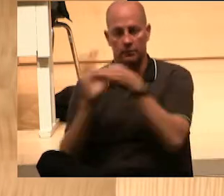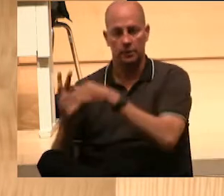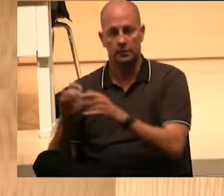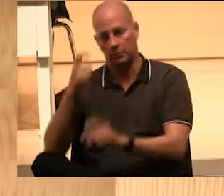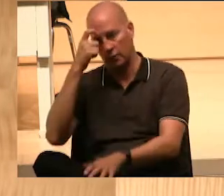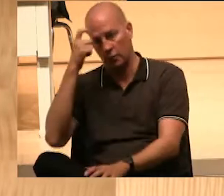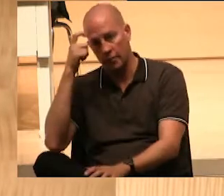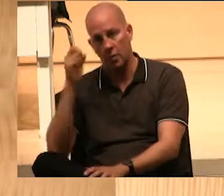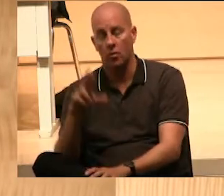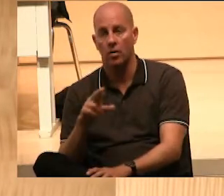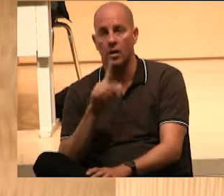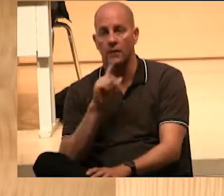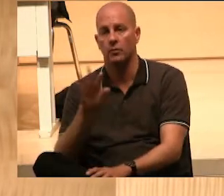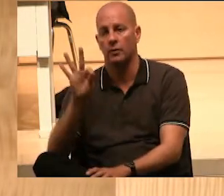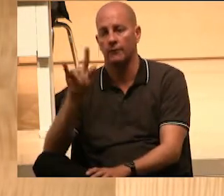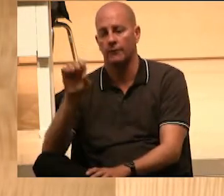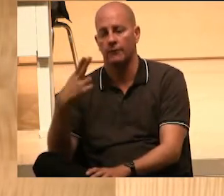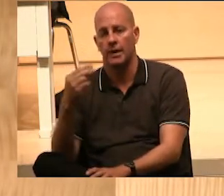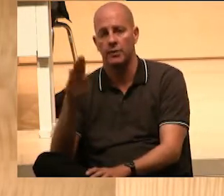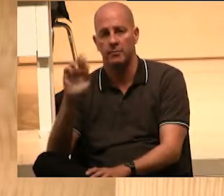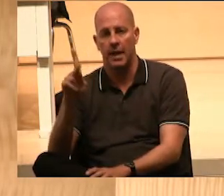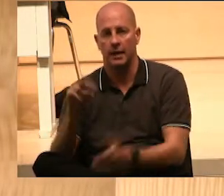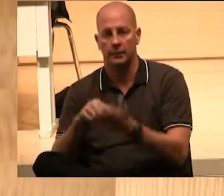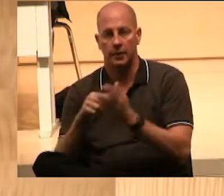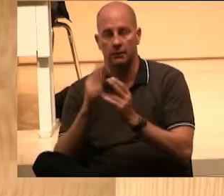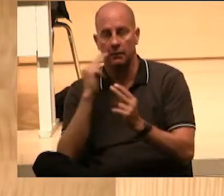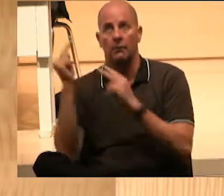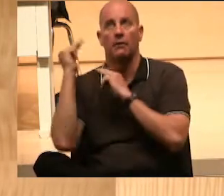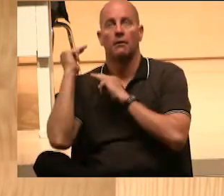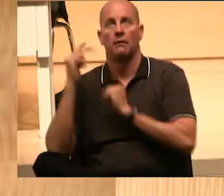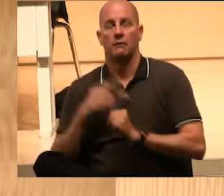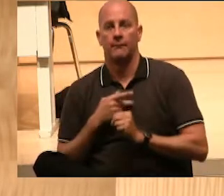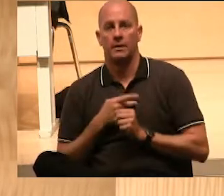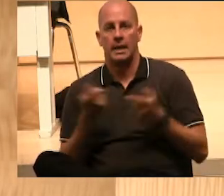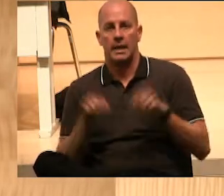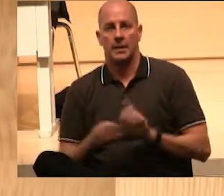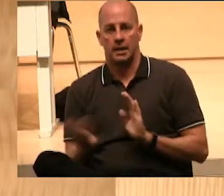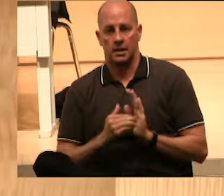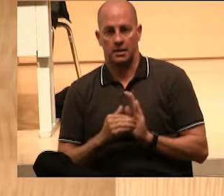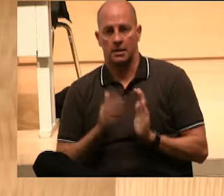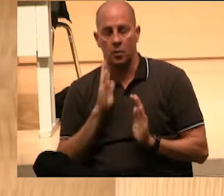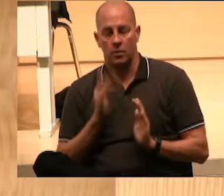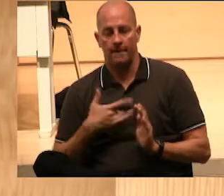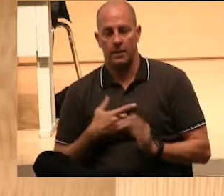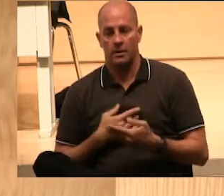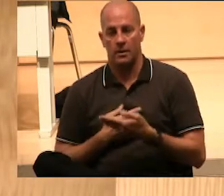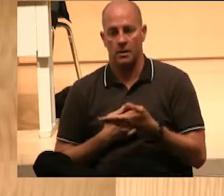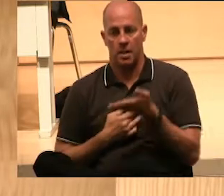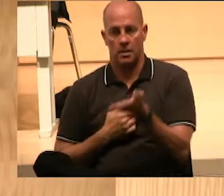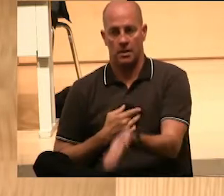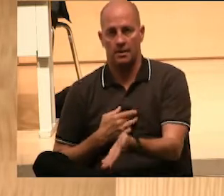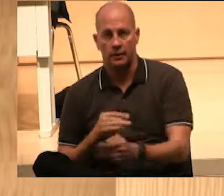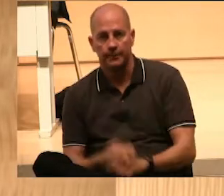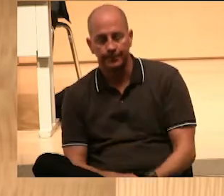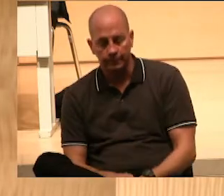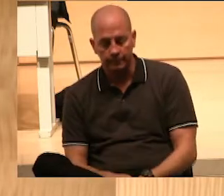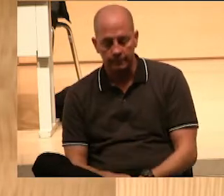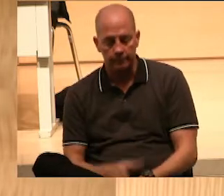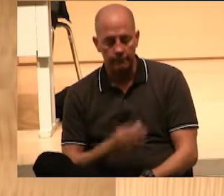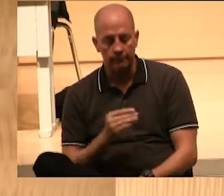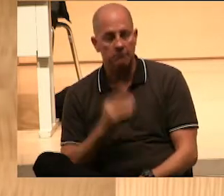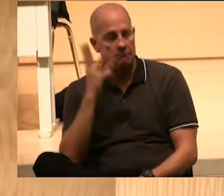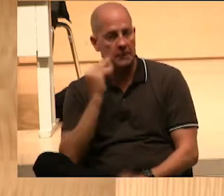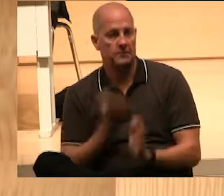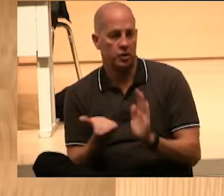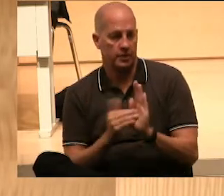actual flashbacks, which can cause problems because people have that sense that they're in that traumatic event and re-experiencing it and living